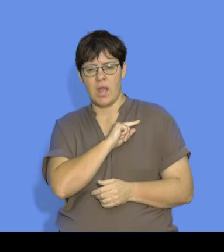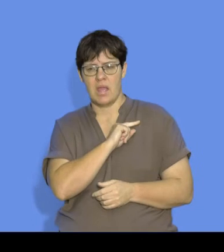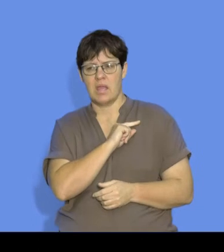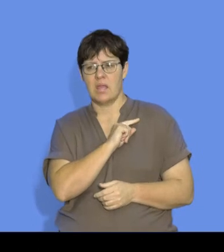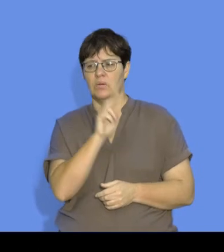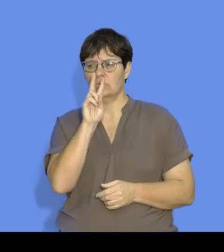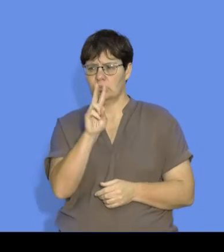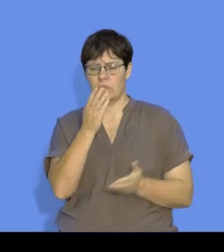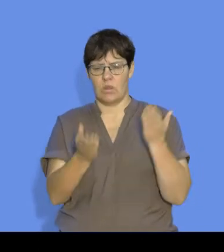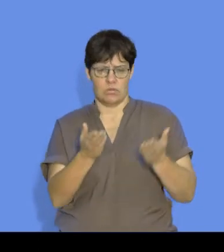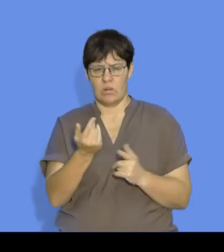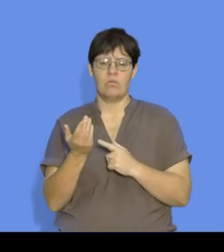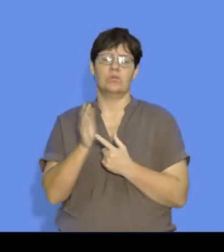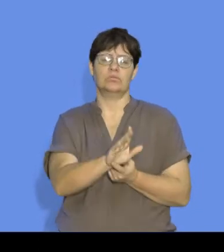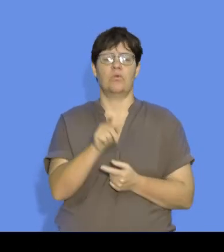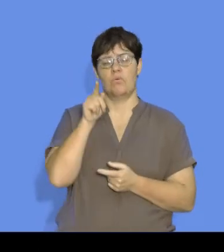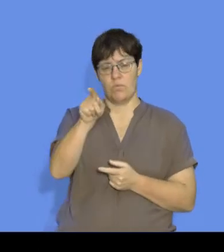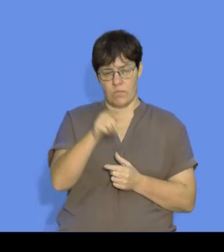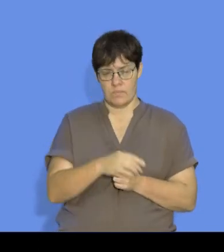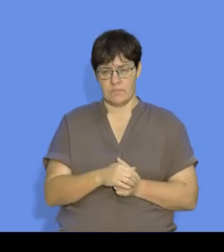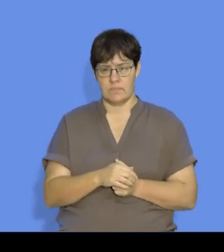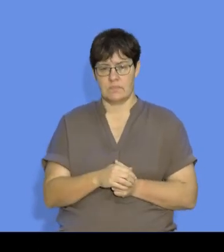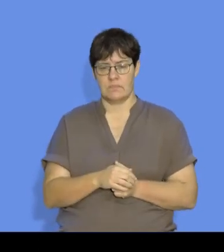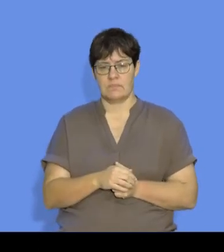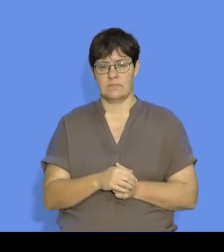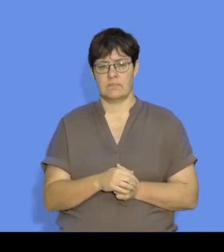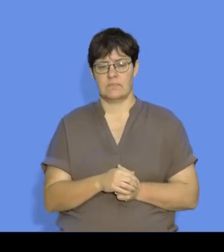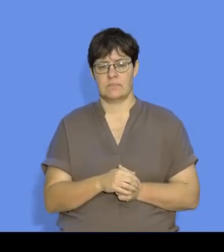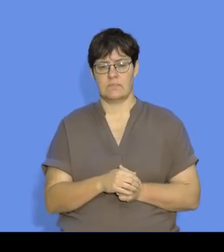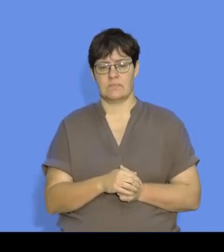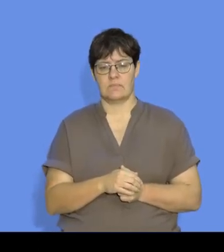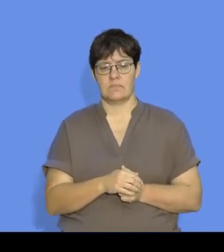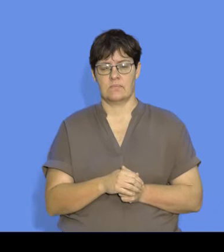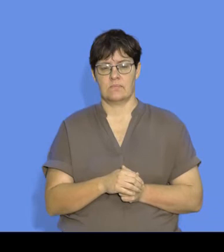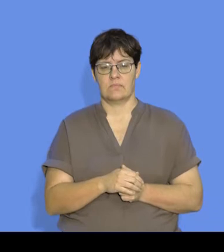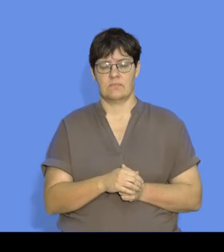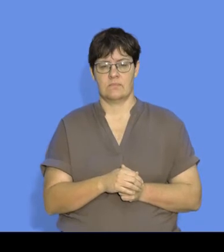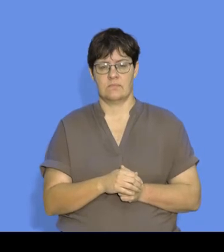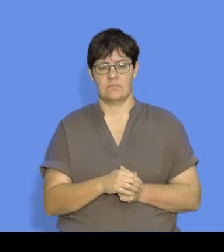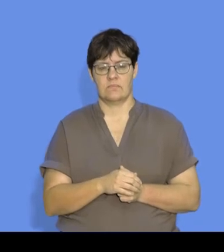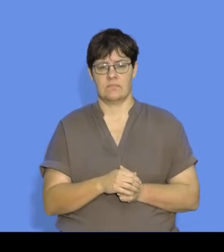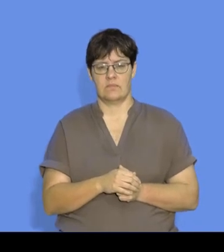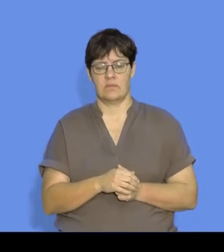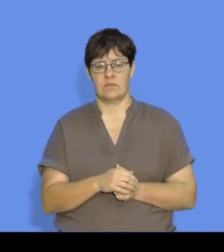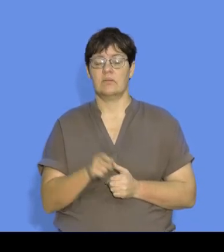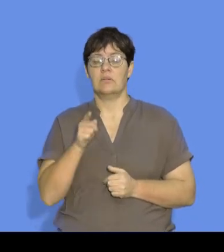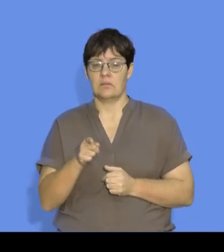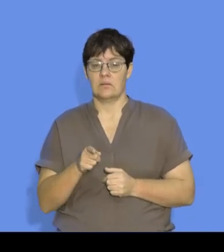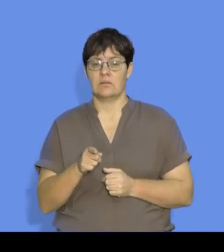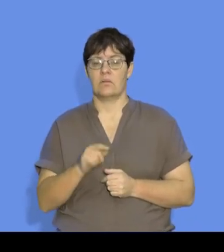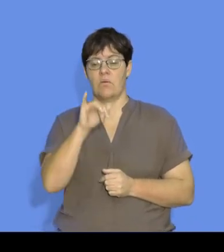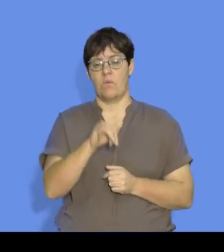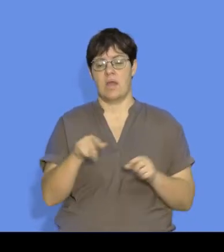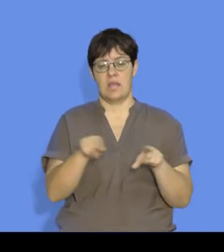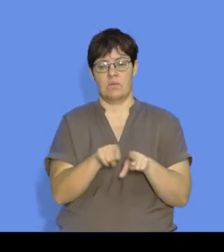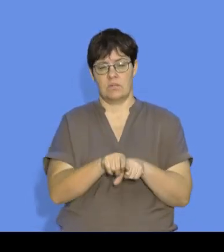2 equations, I'm just going to show you now on that particular graph that we first drew. This one will be y is